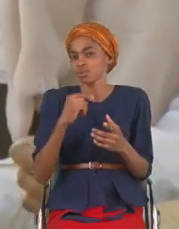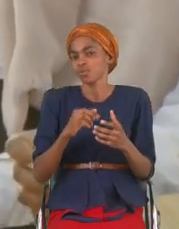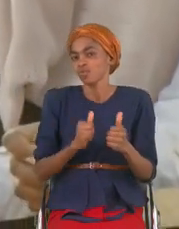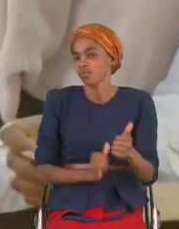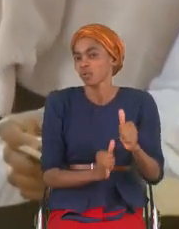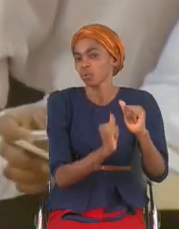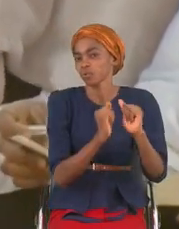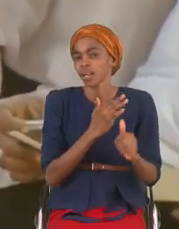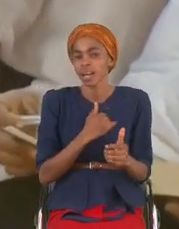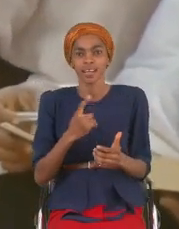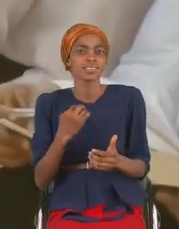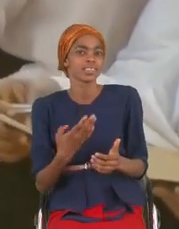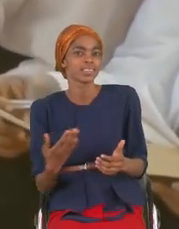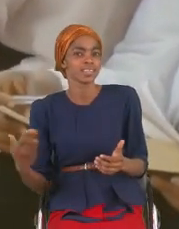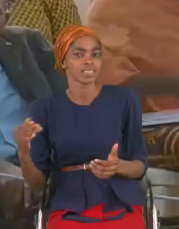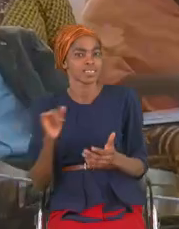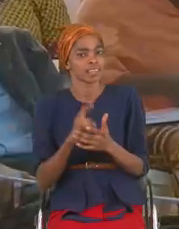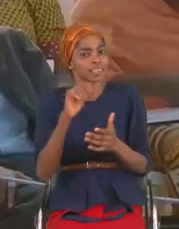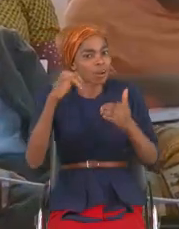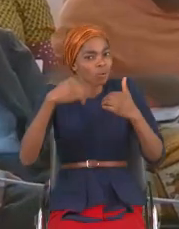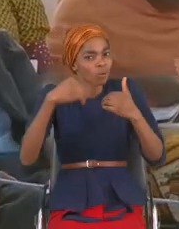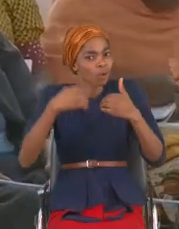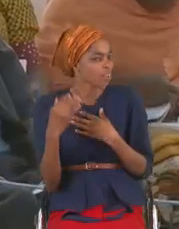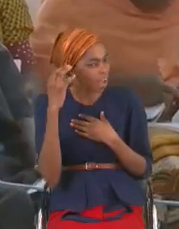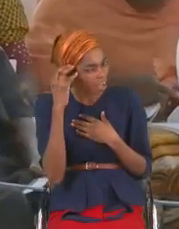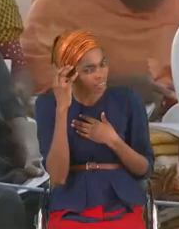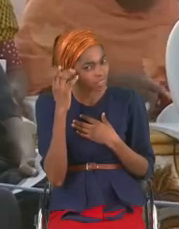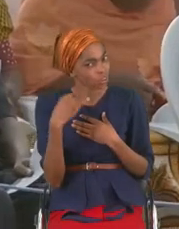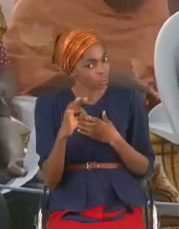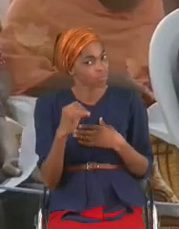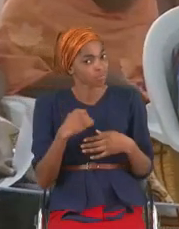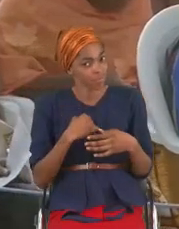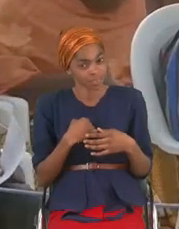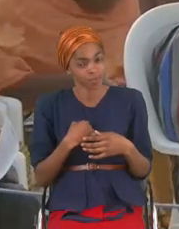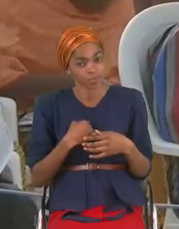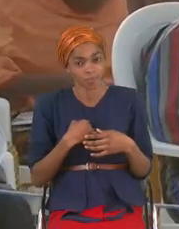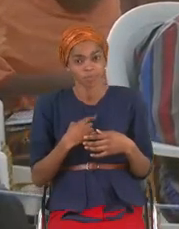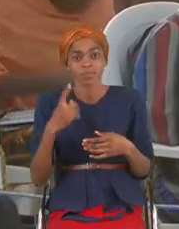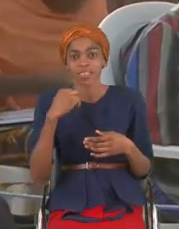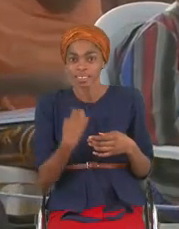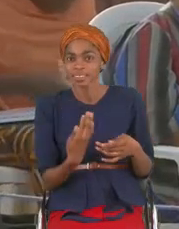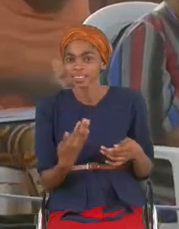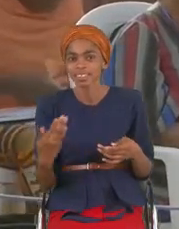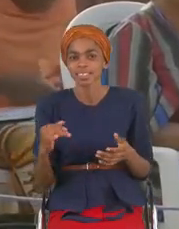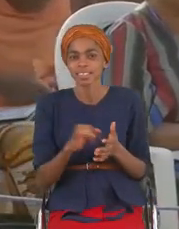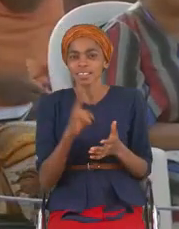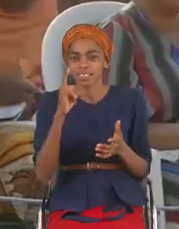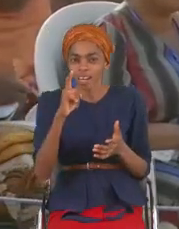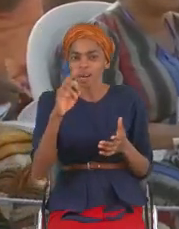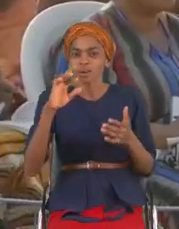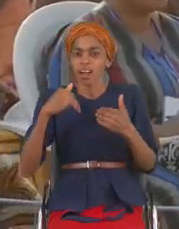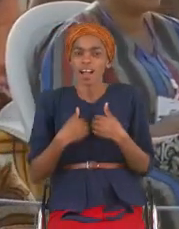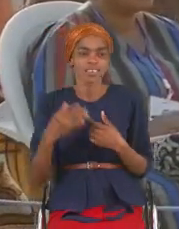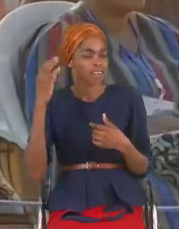the things that thou hast heard of me. The things that thou